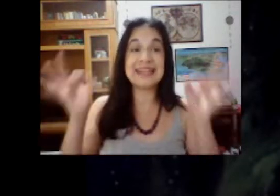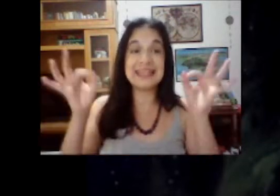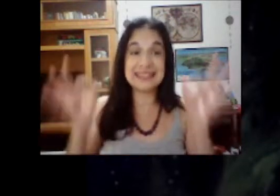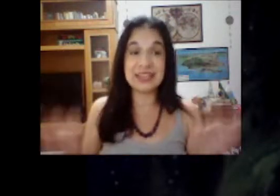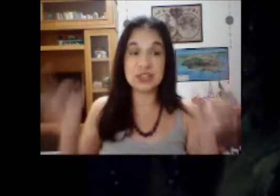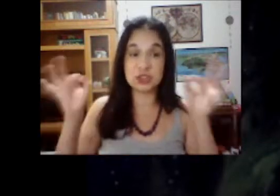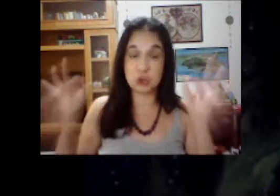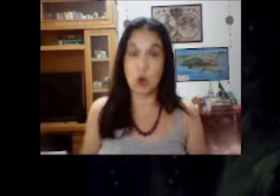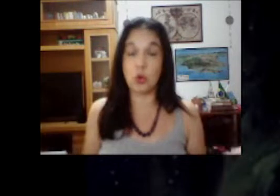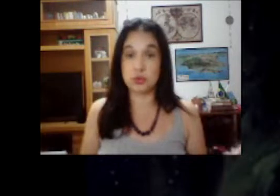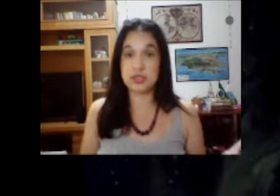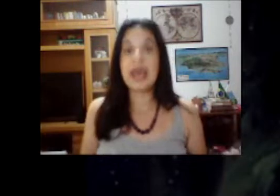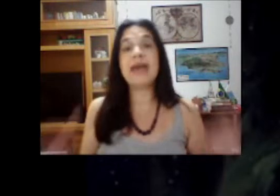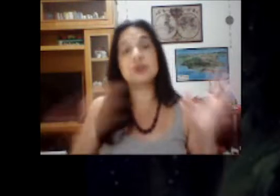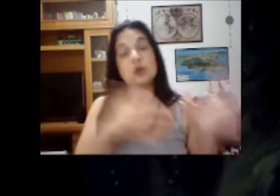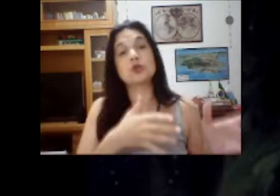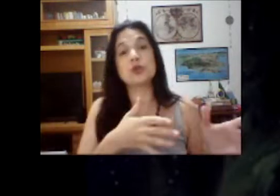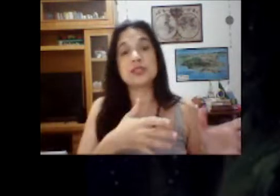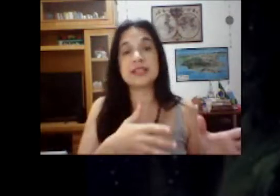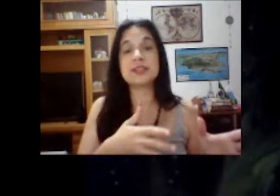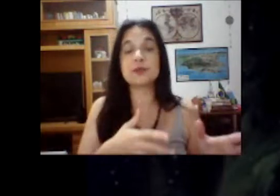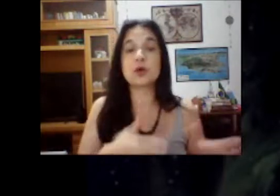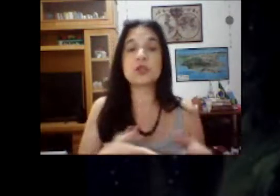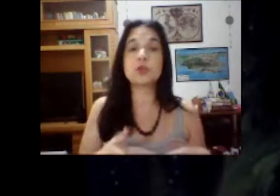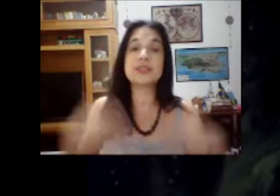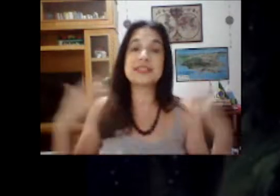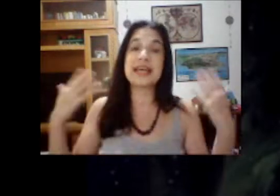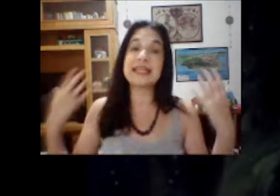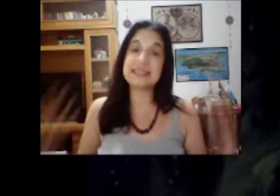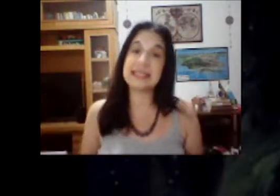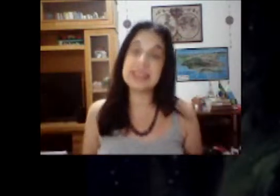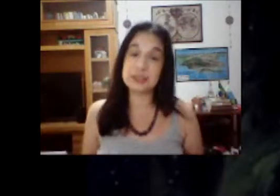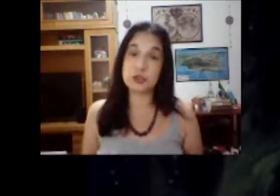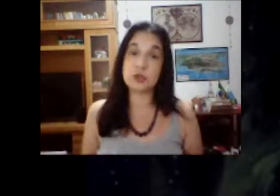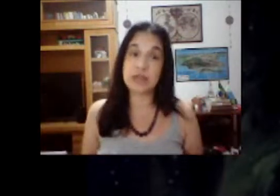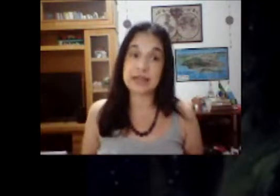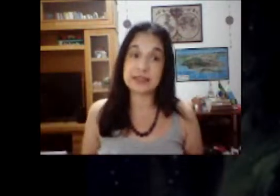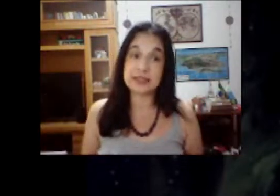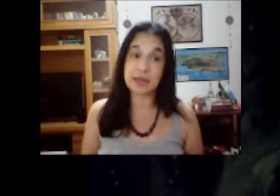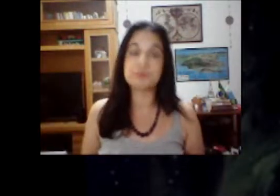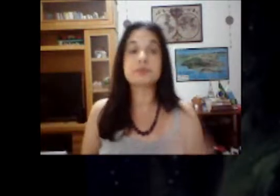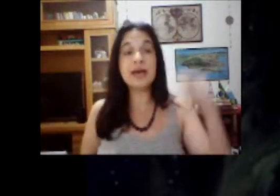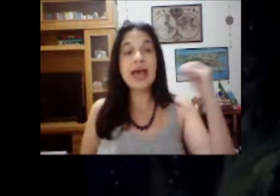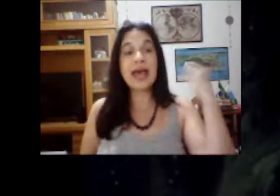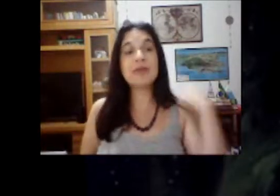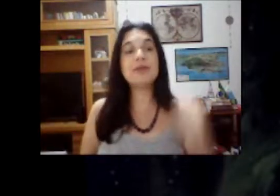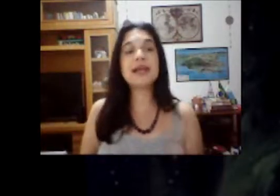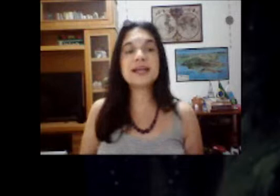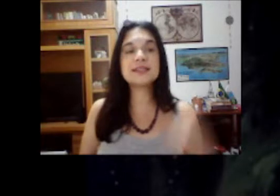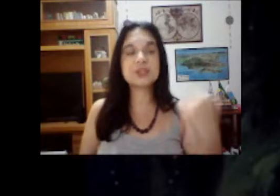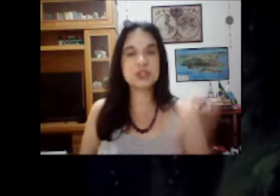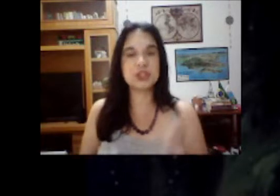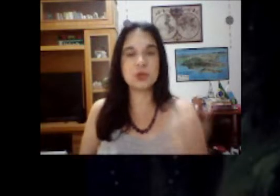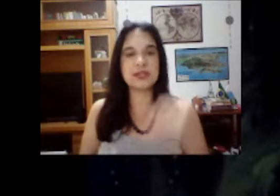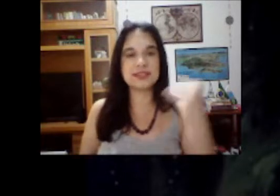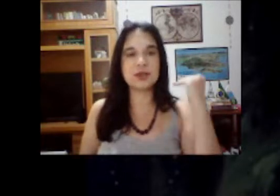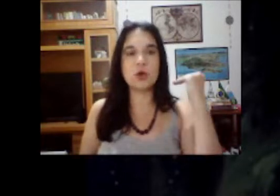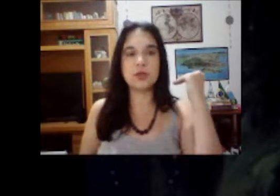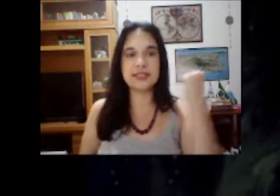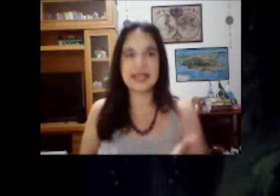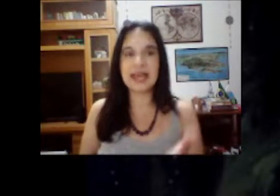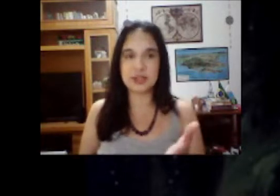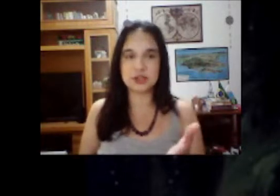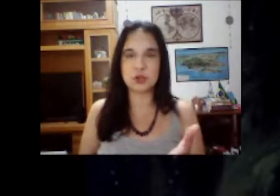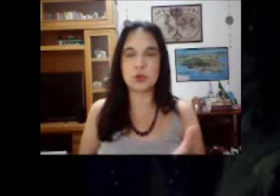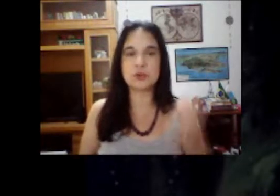10 years old, and D.João VI, of course, was 19 years old at the time. And because she was